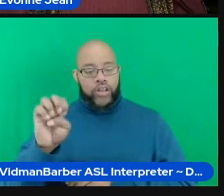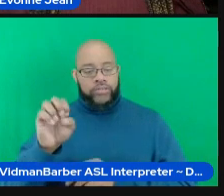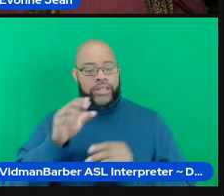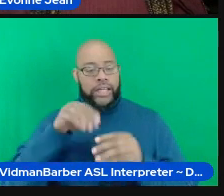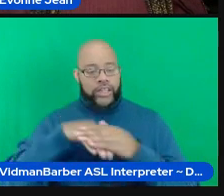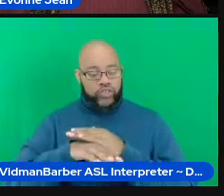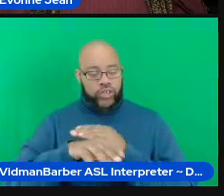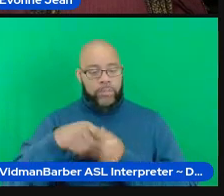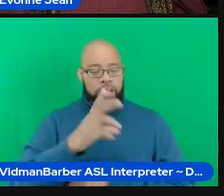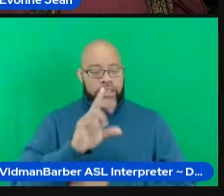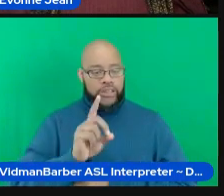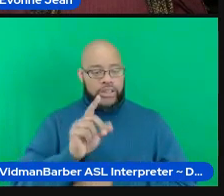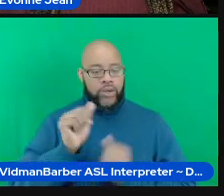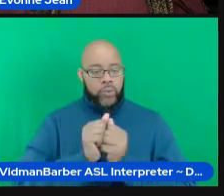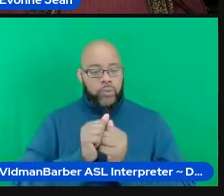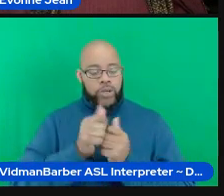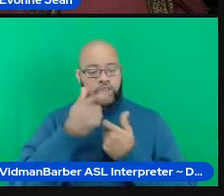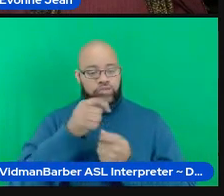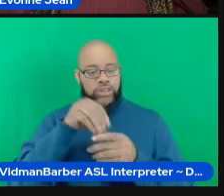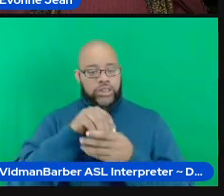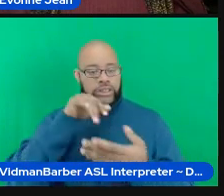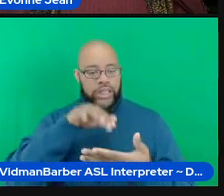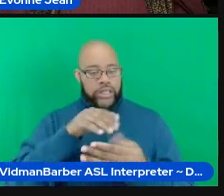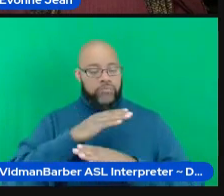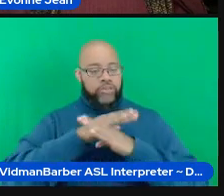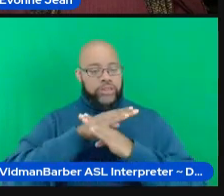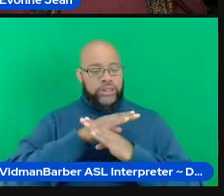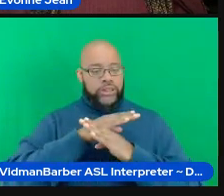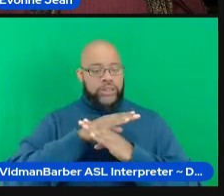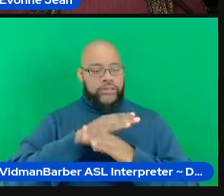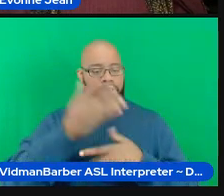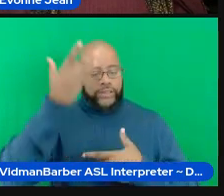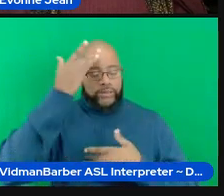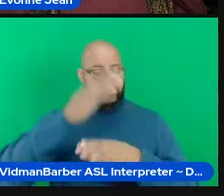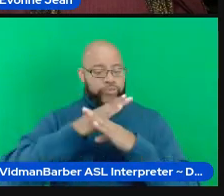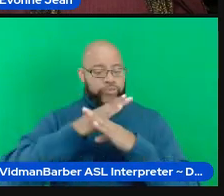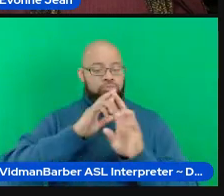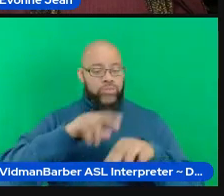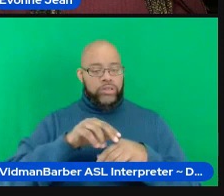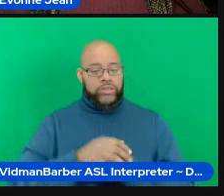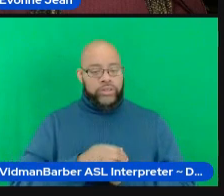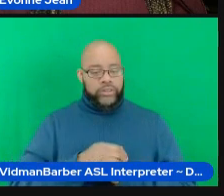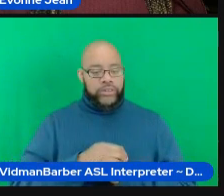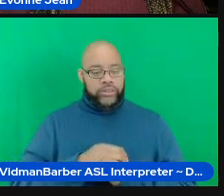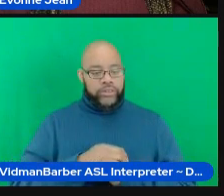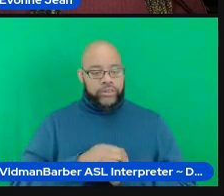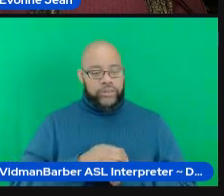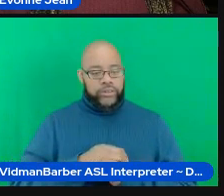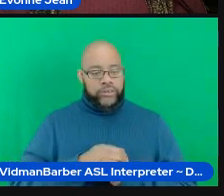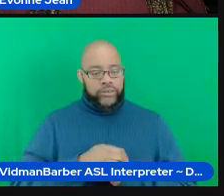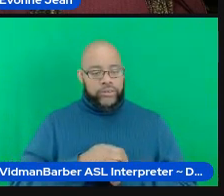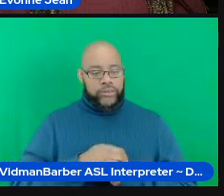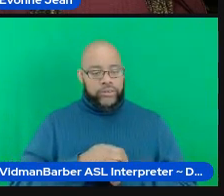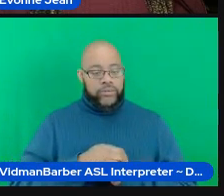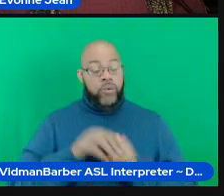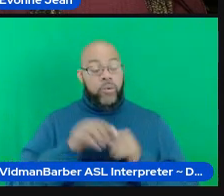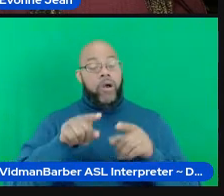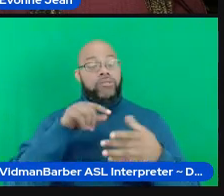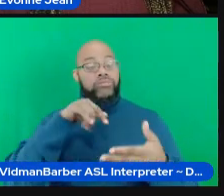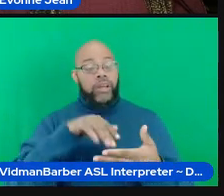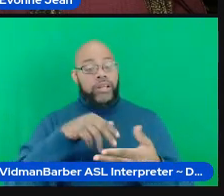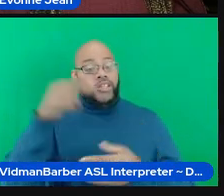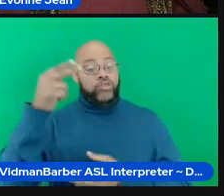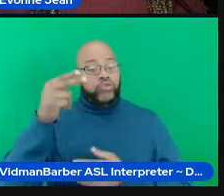PhD with an interest in studying protective immune responses at the cutaneous barrier. While studying a